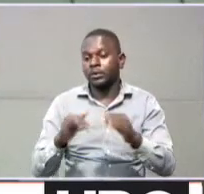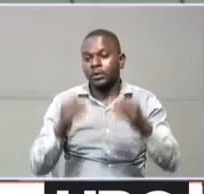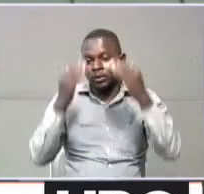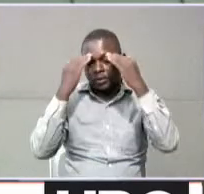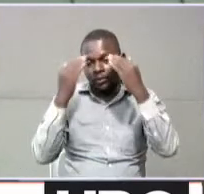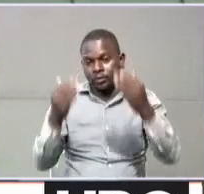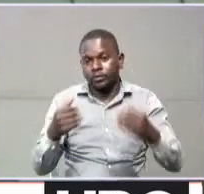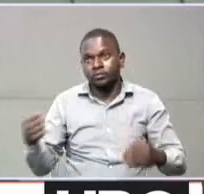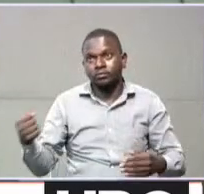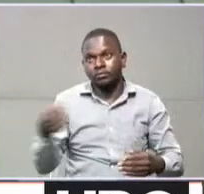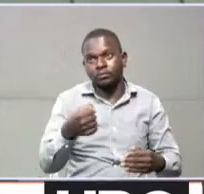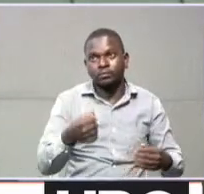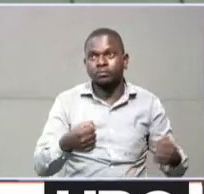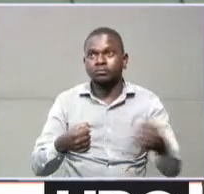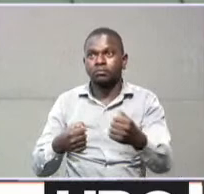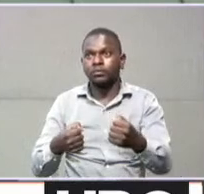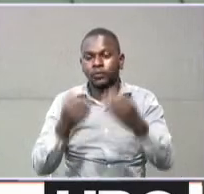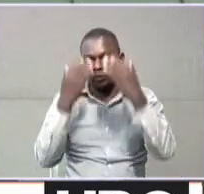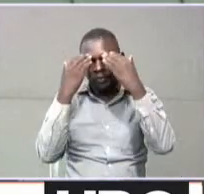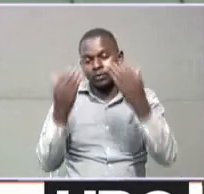know how to place us